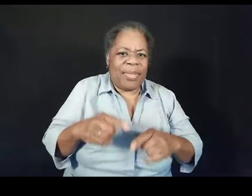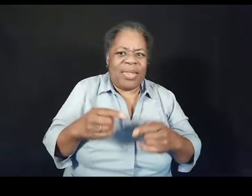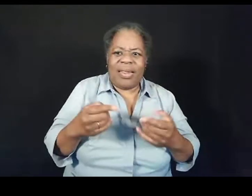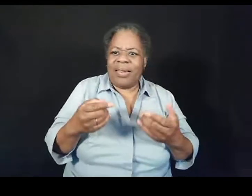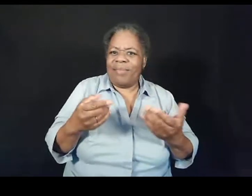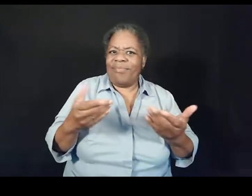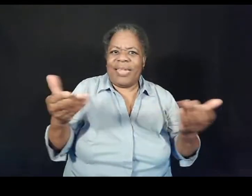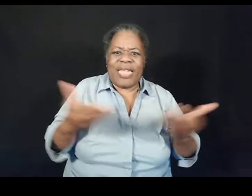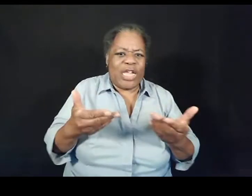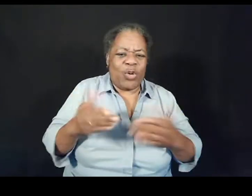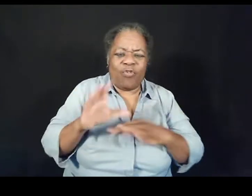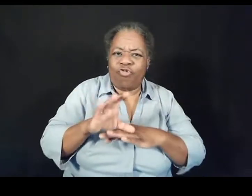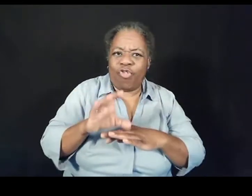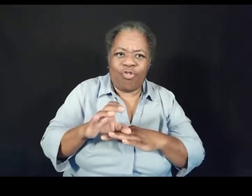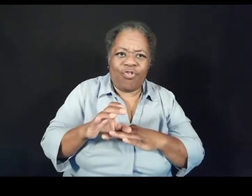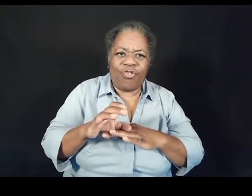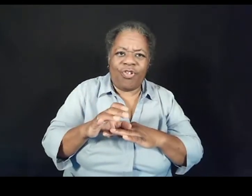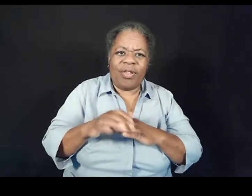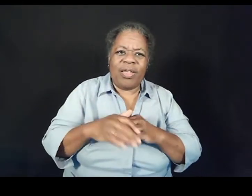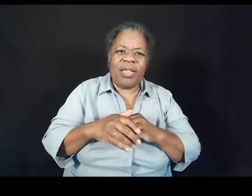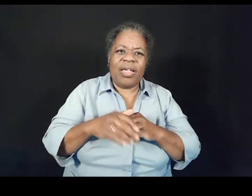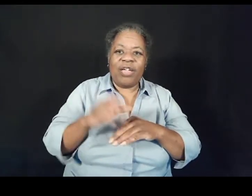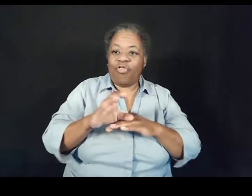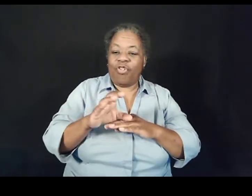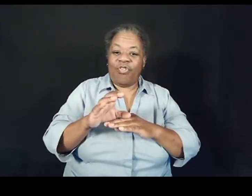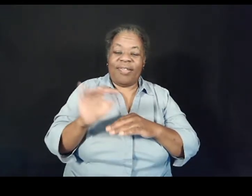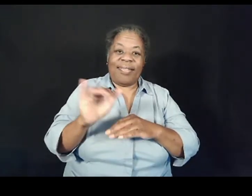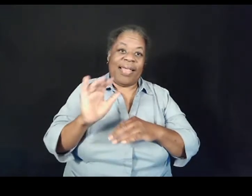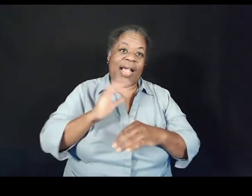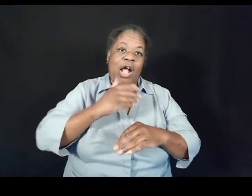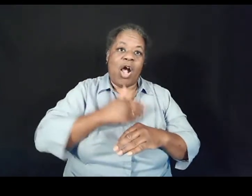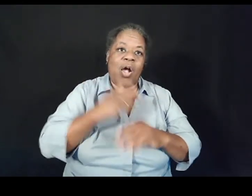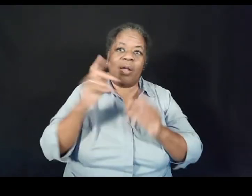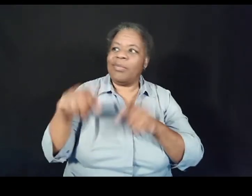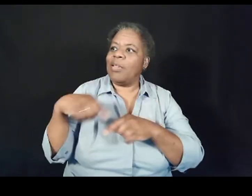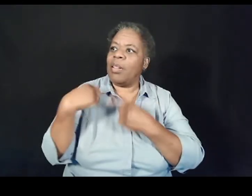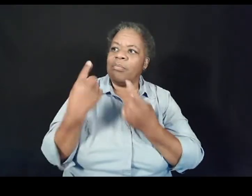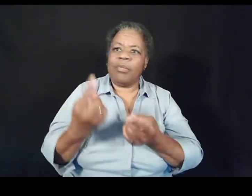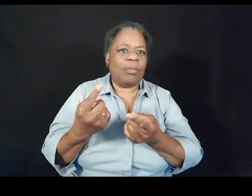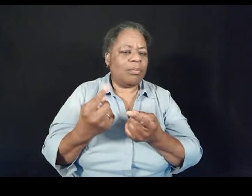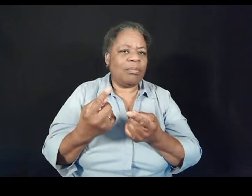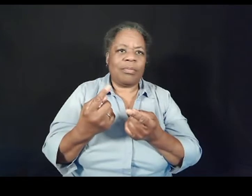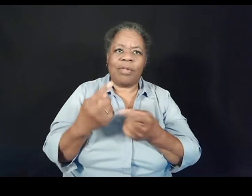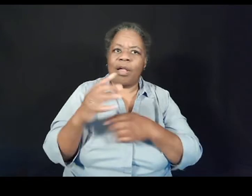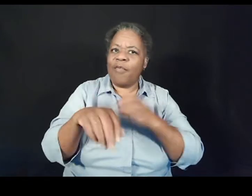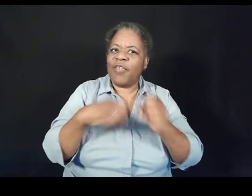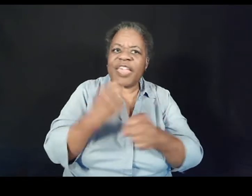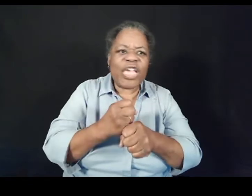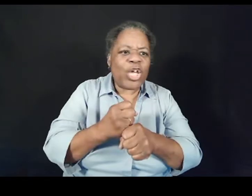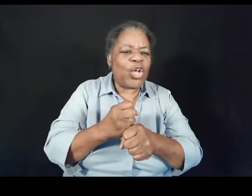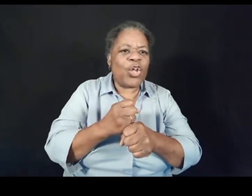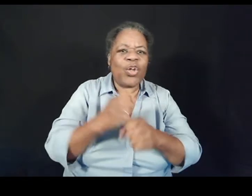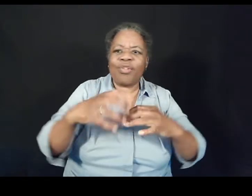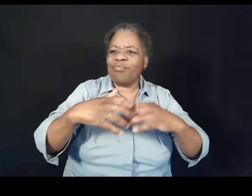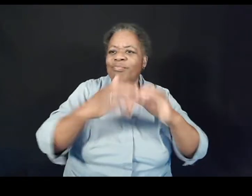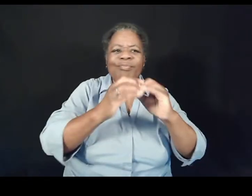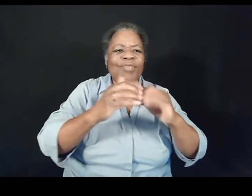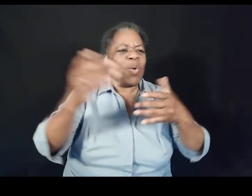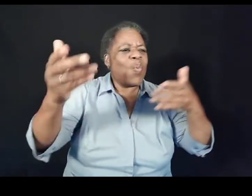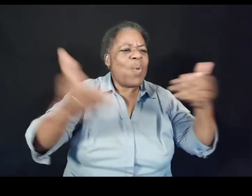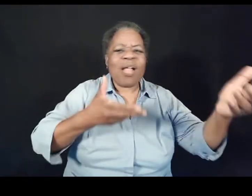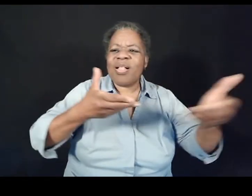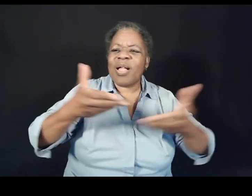that. I mean, churches like ours have come a long way over the years in creating a welcoming environment for all kinds of